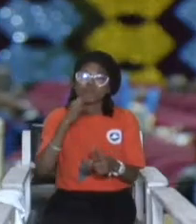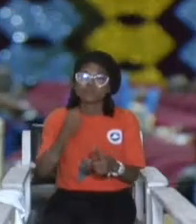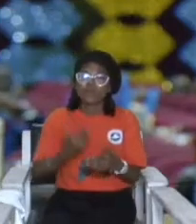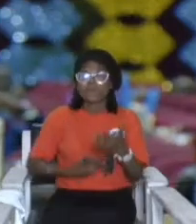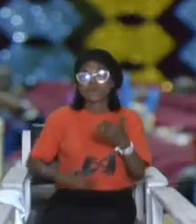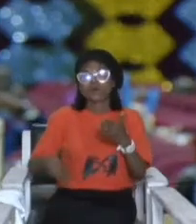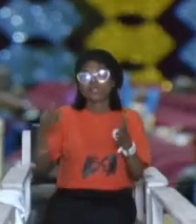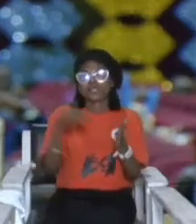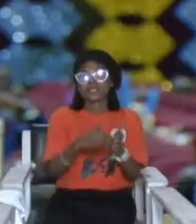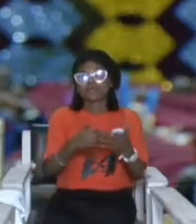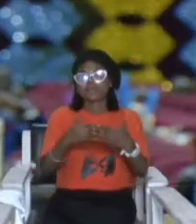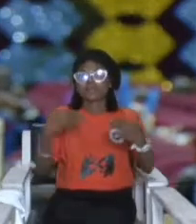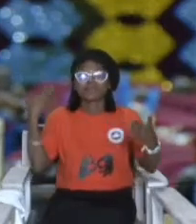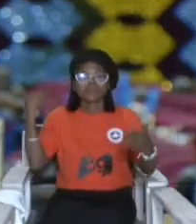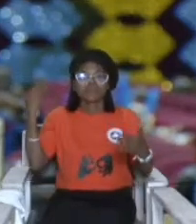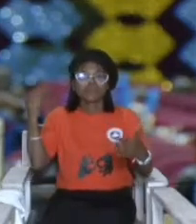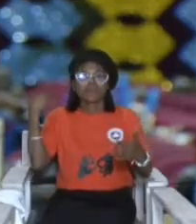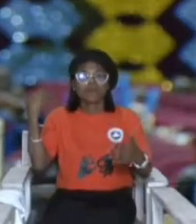backslided,